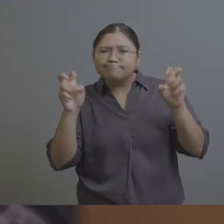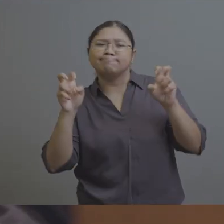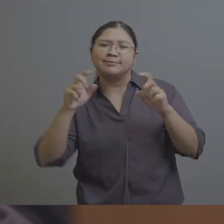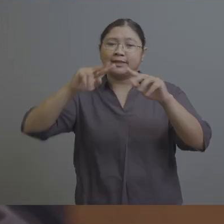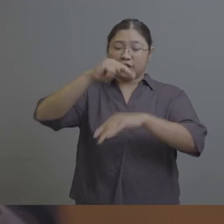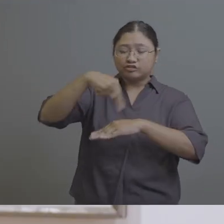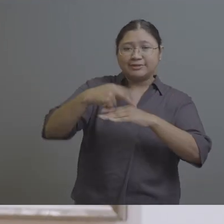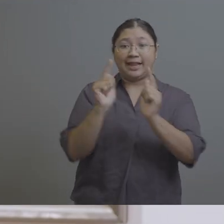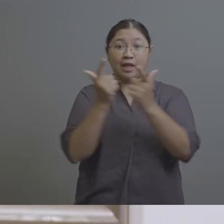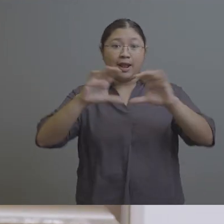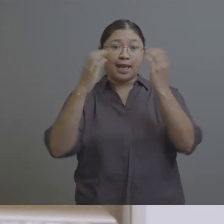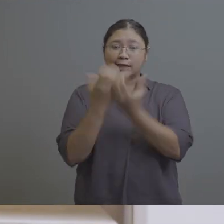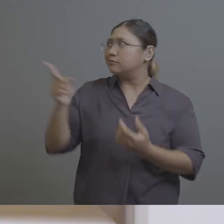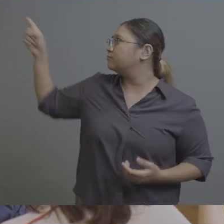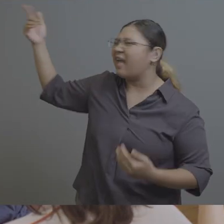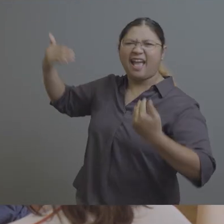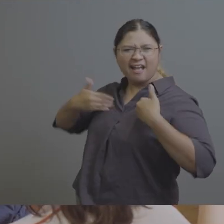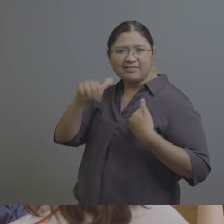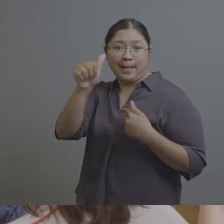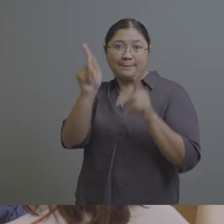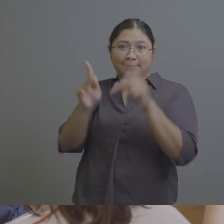of the artwork is National Language Class.